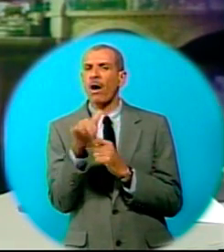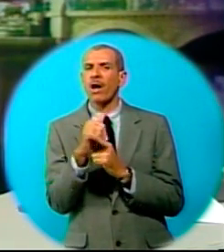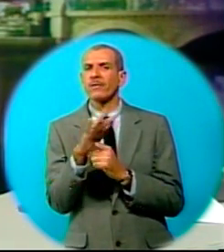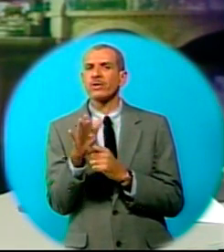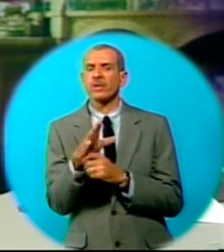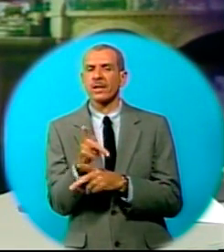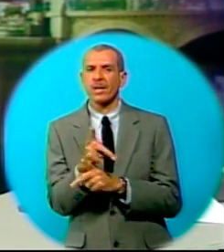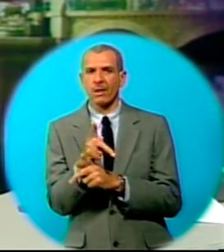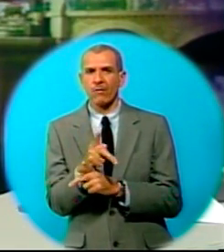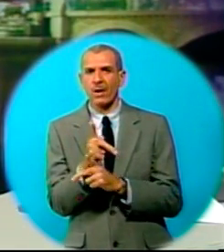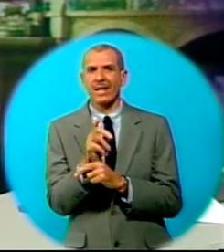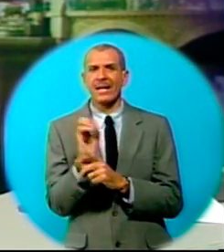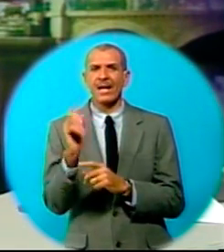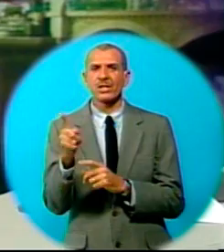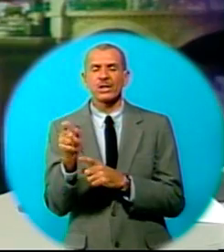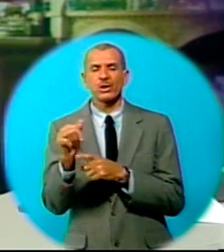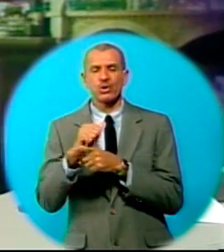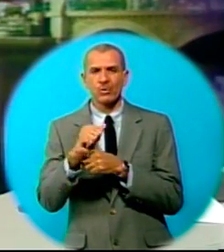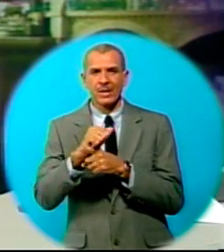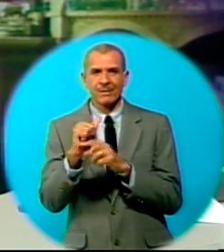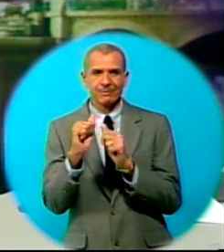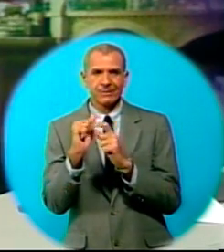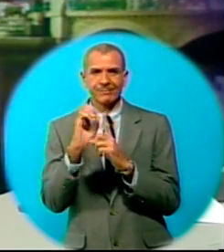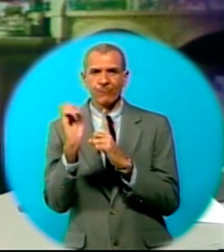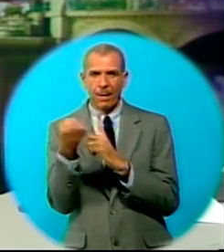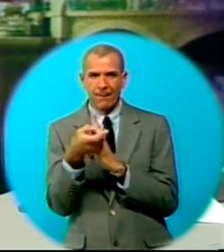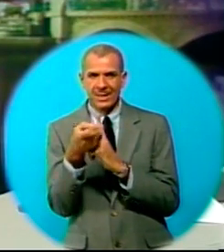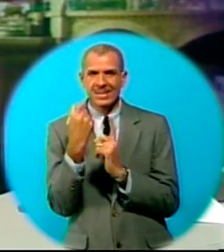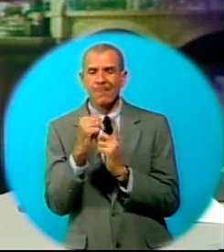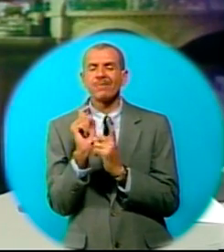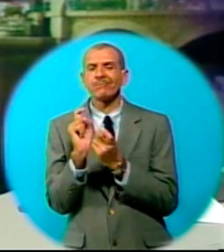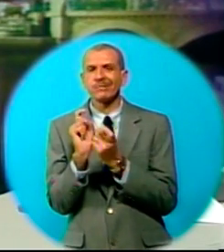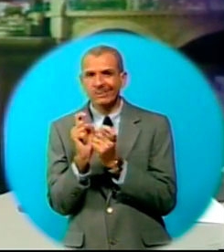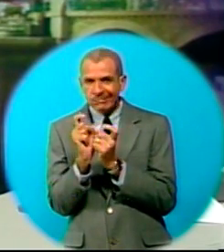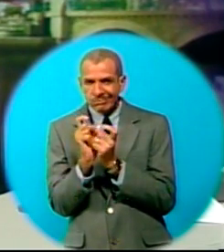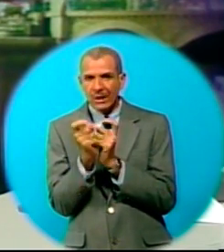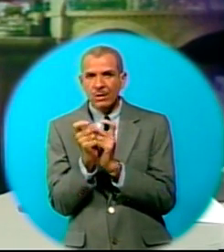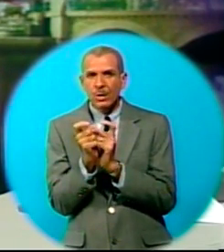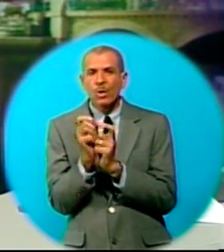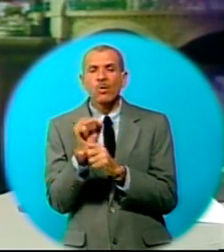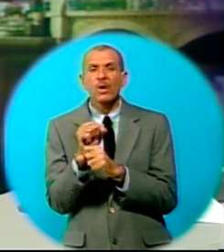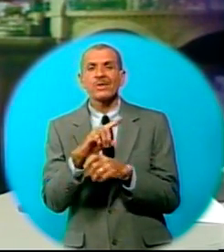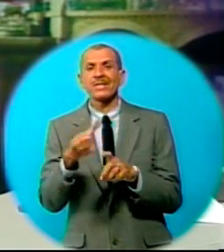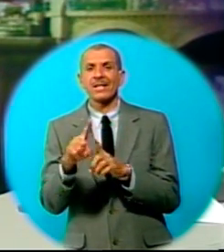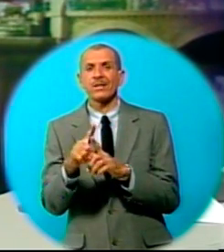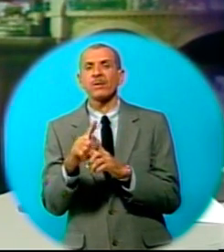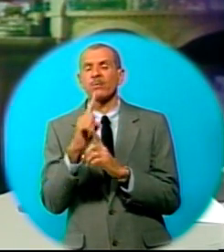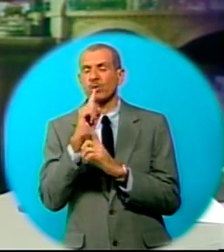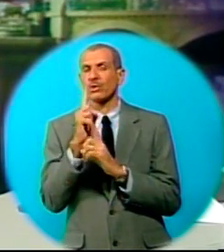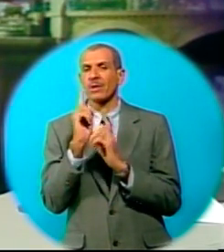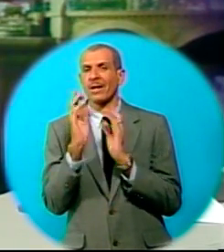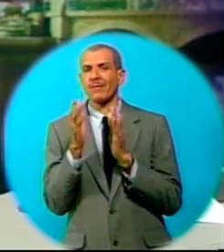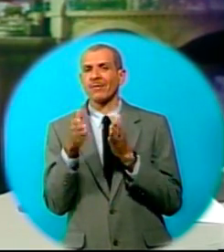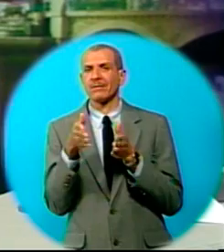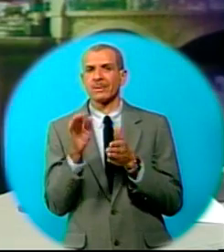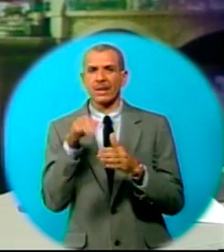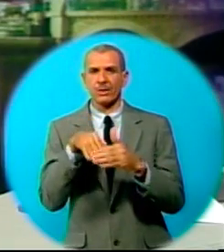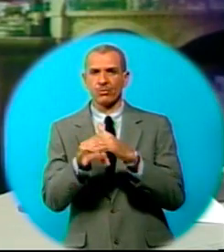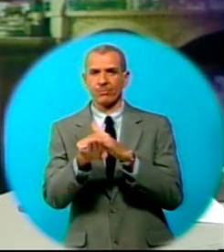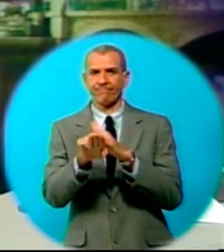an educational or training environment. He says some retrofitting work was undertaken to ensure access.